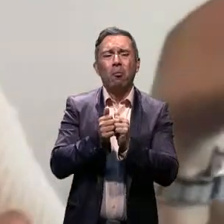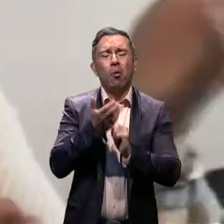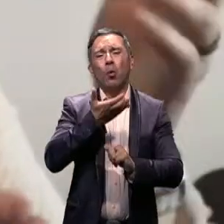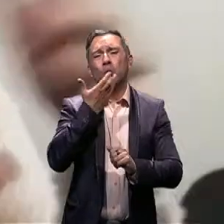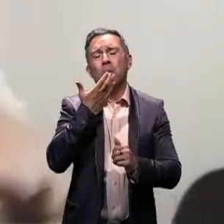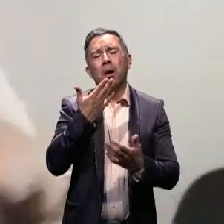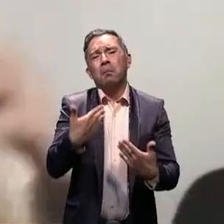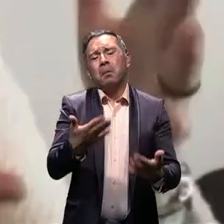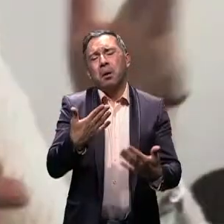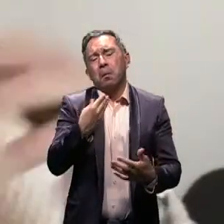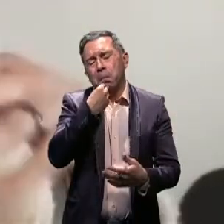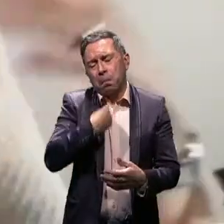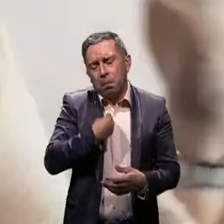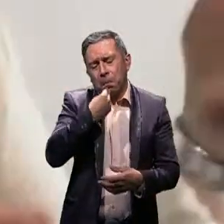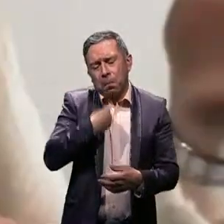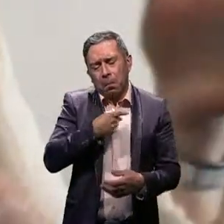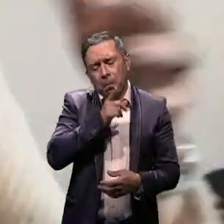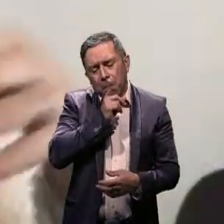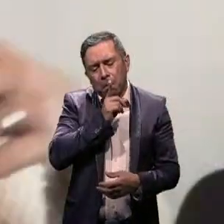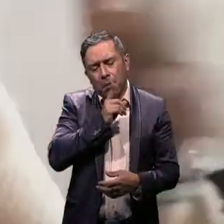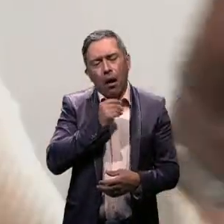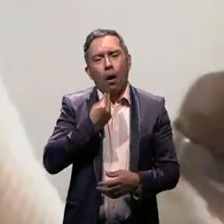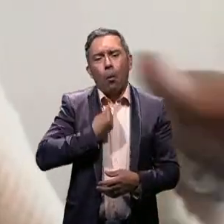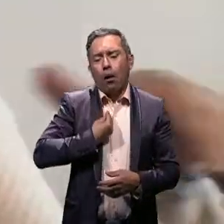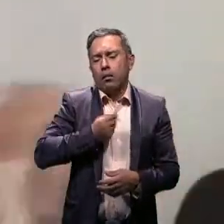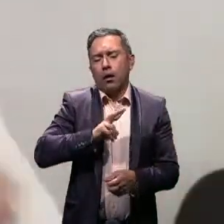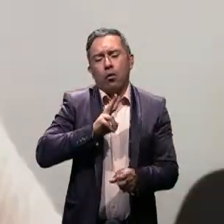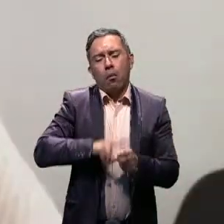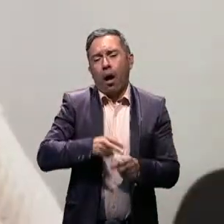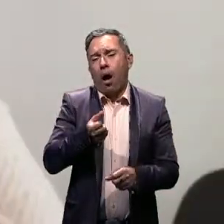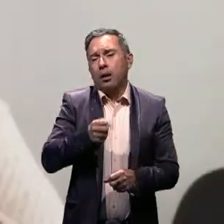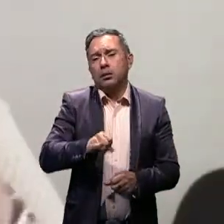become natural. It's like we have to stand out here.